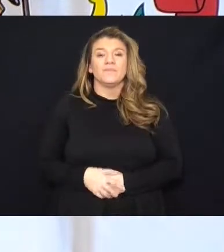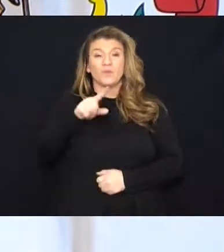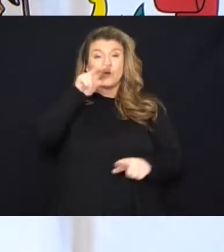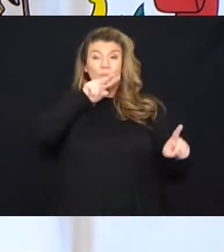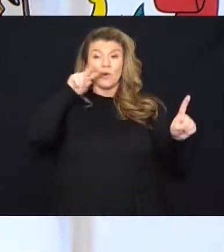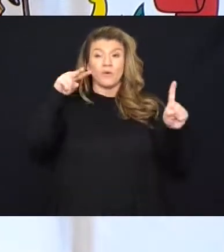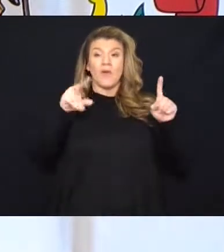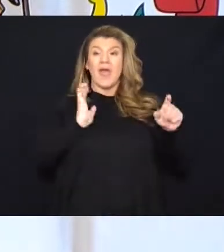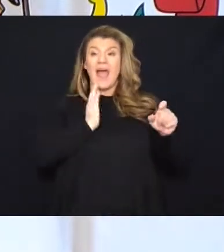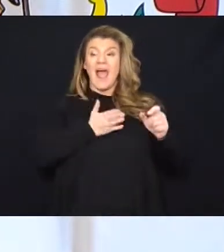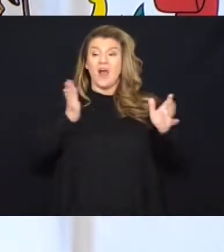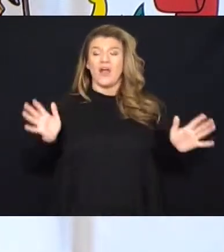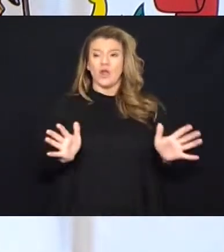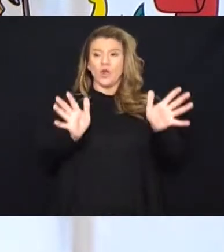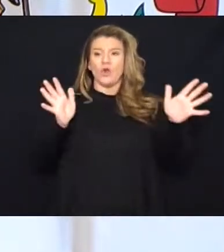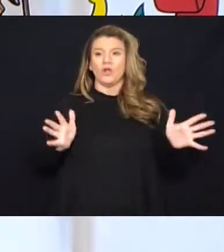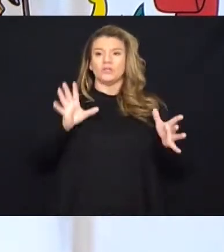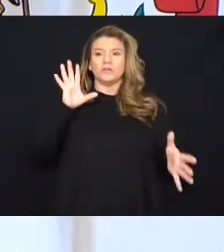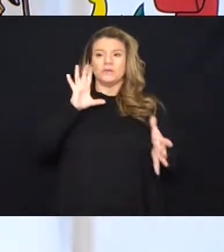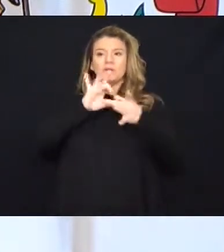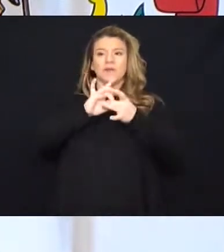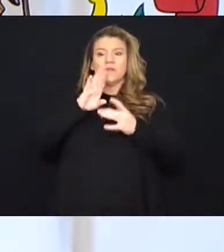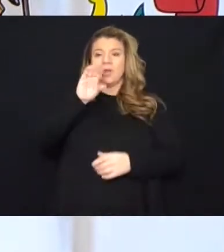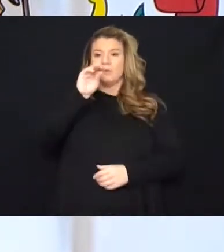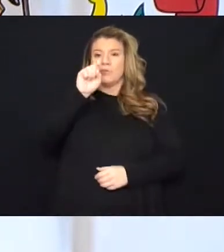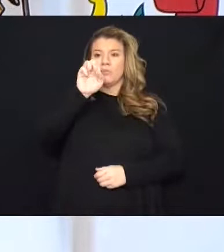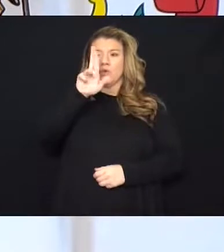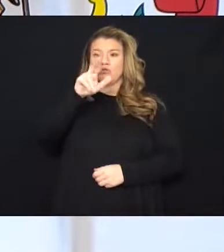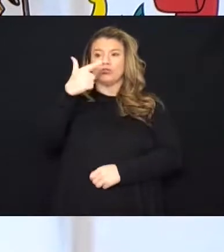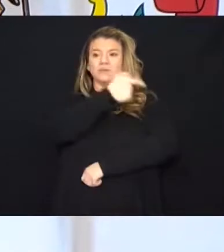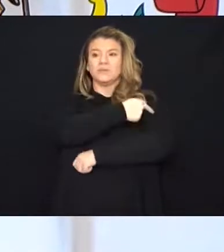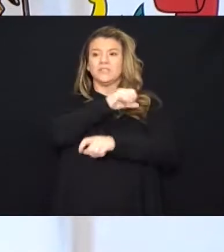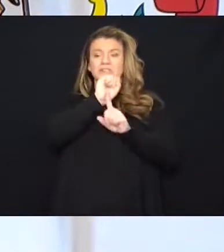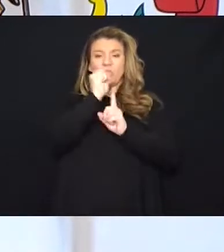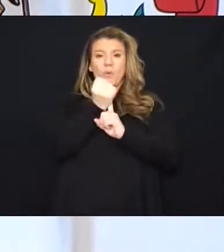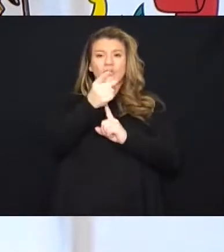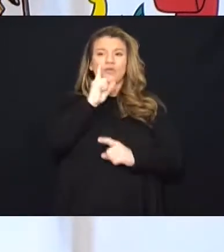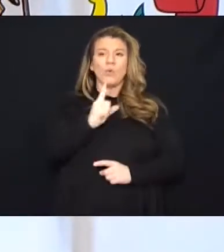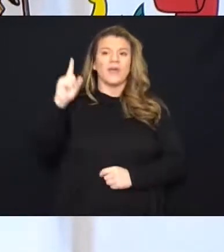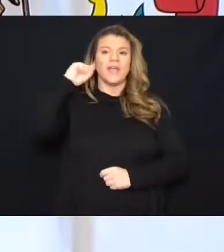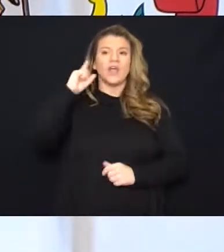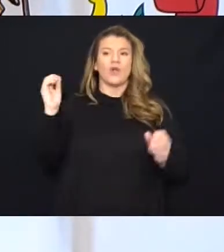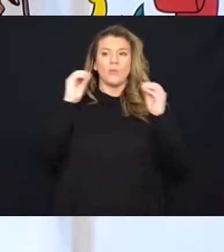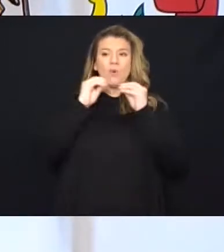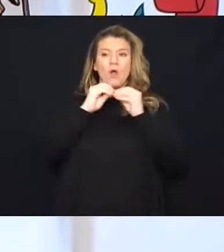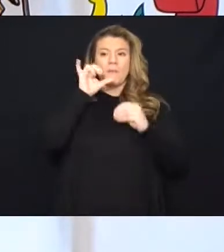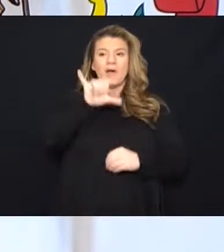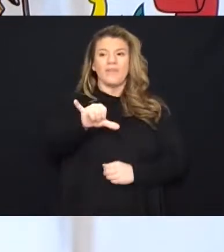our encouragement in regard to the booster, you know, situation, you'll hear more about that in just 1 second, but